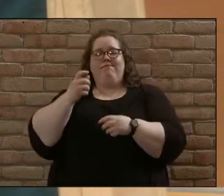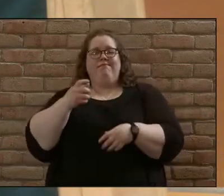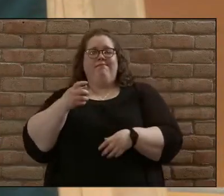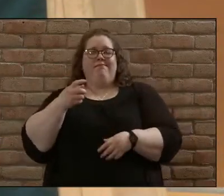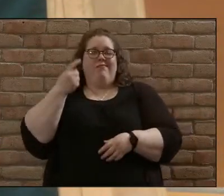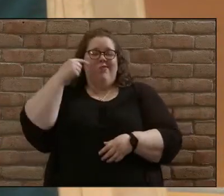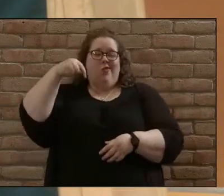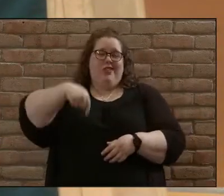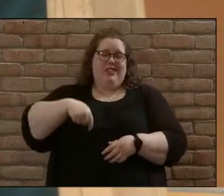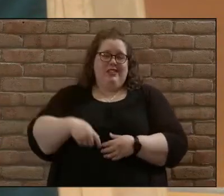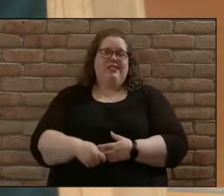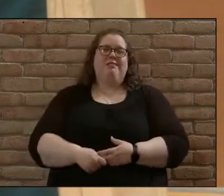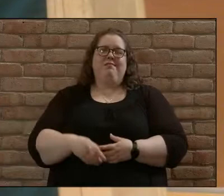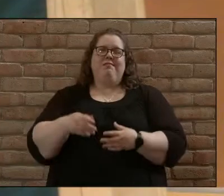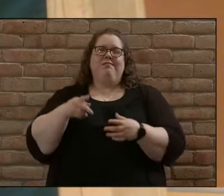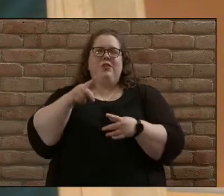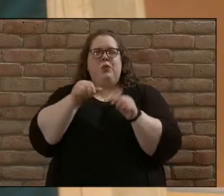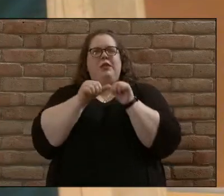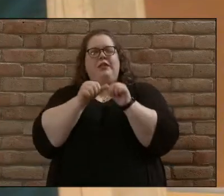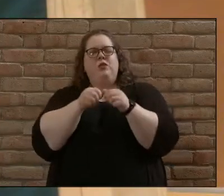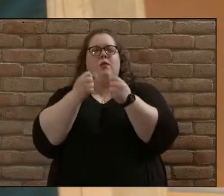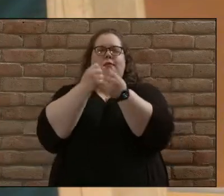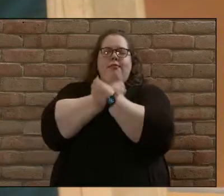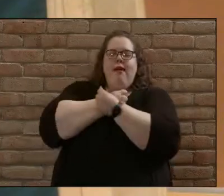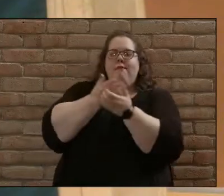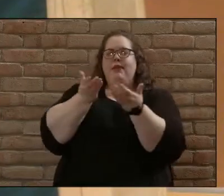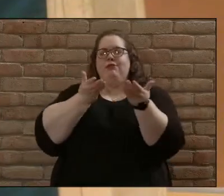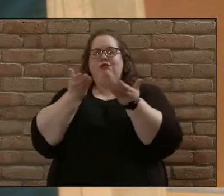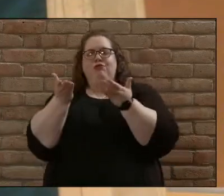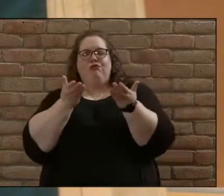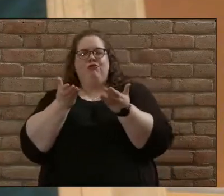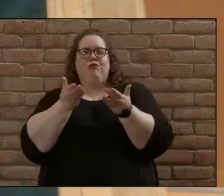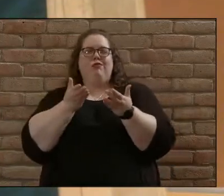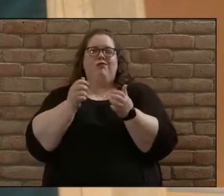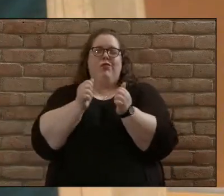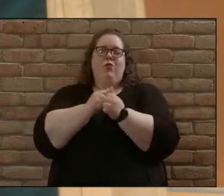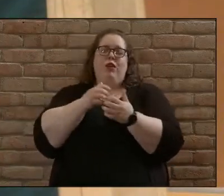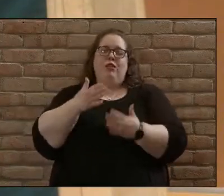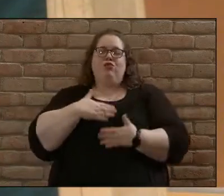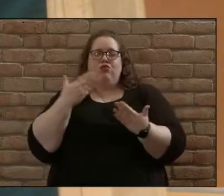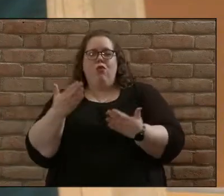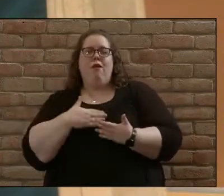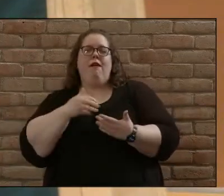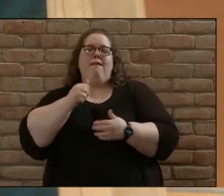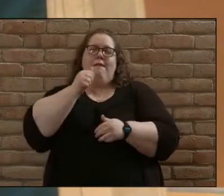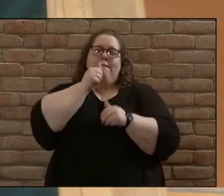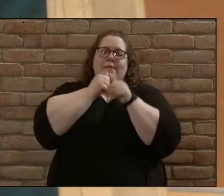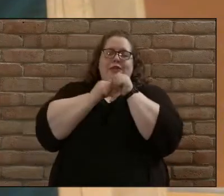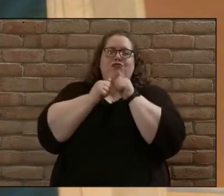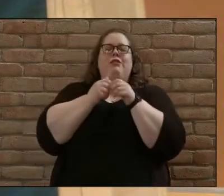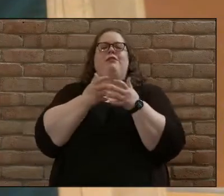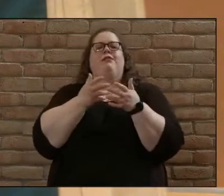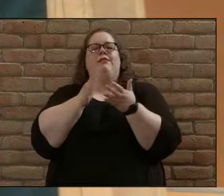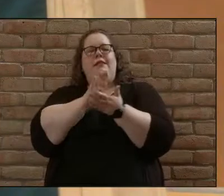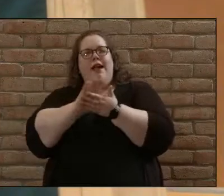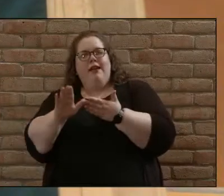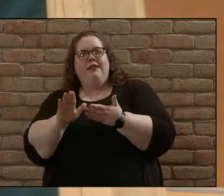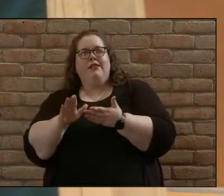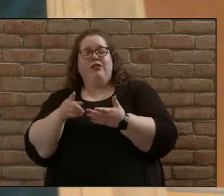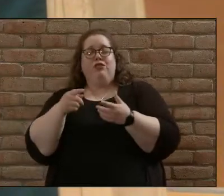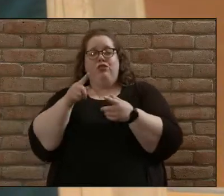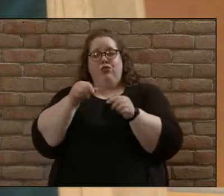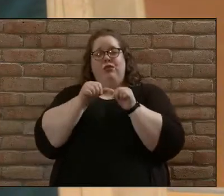love and serve with joy and patience and kindness, that you continue to bless the ministries of Woodbury Lutheran